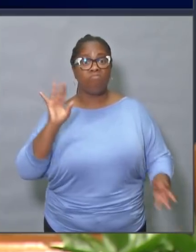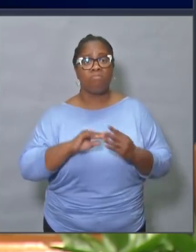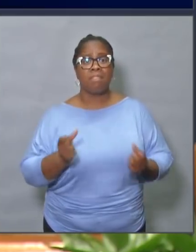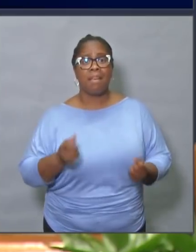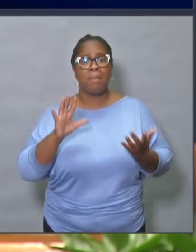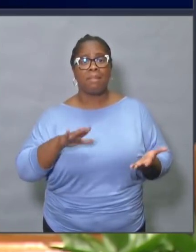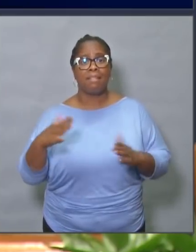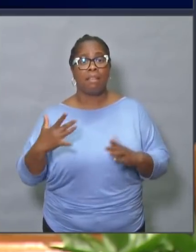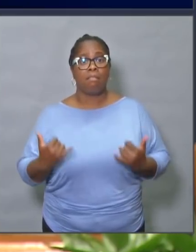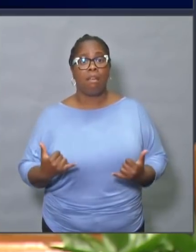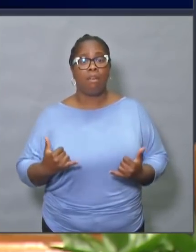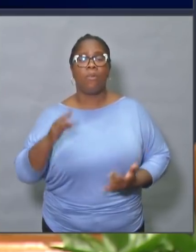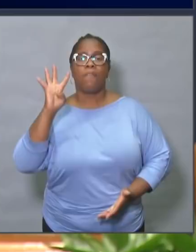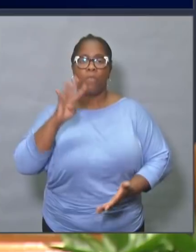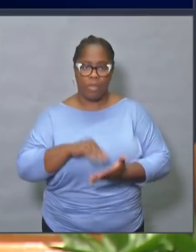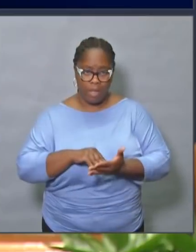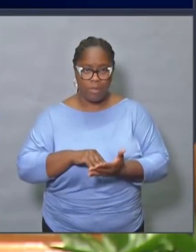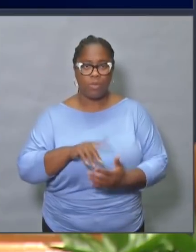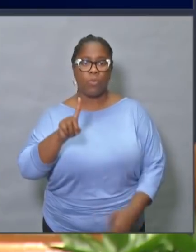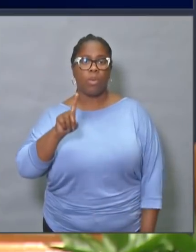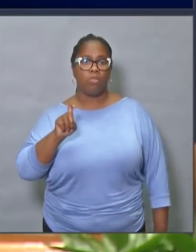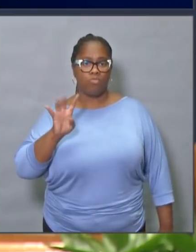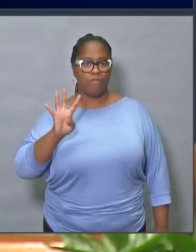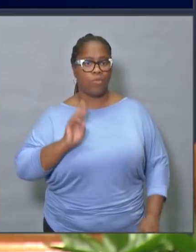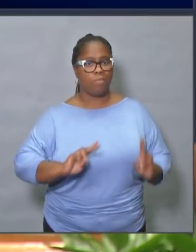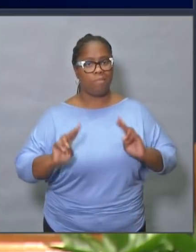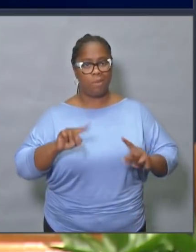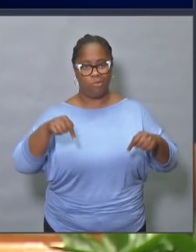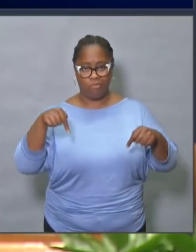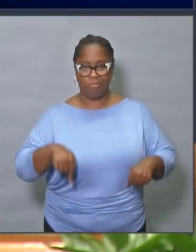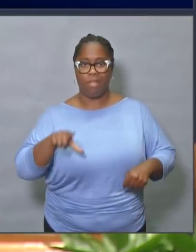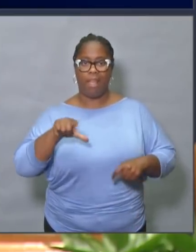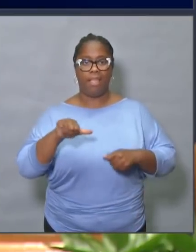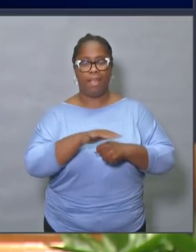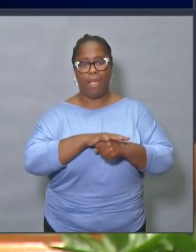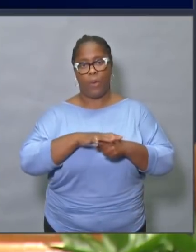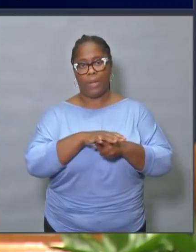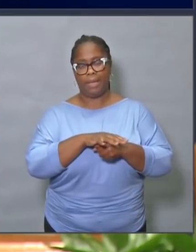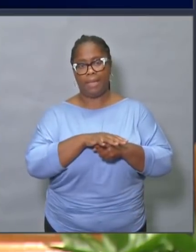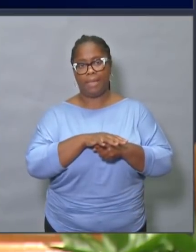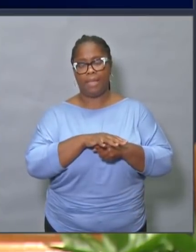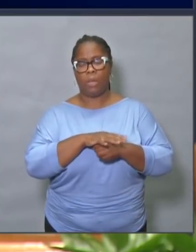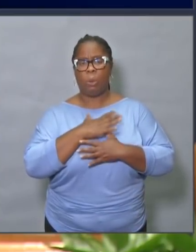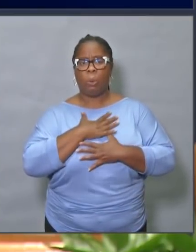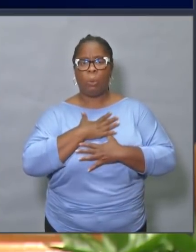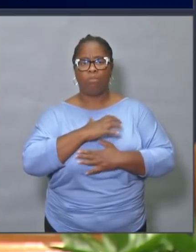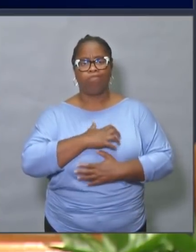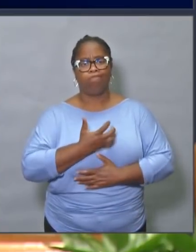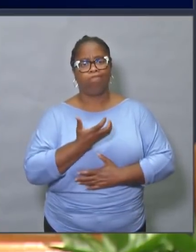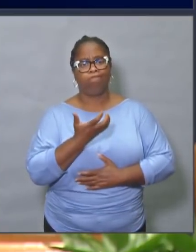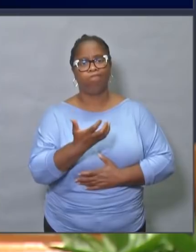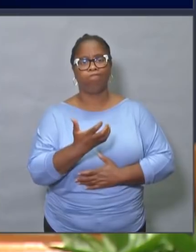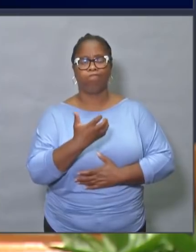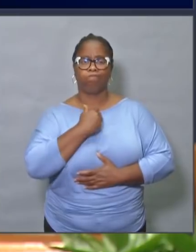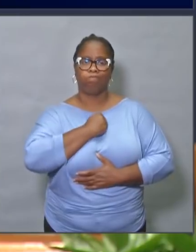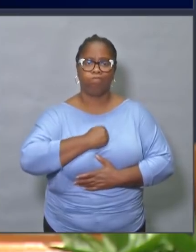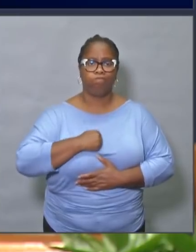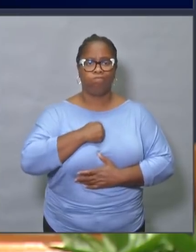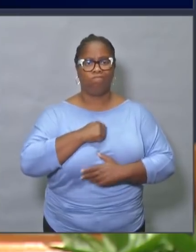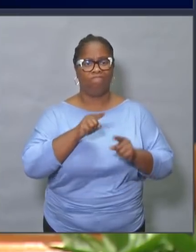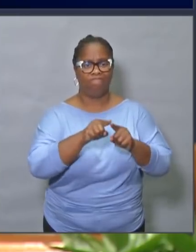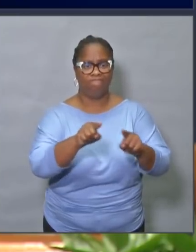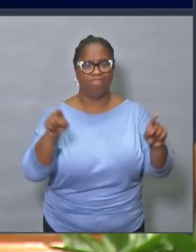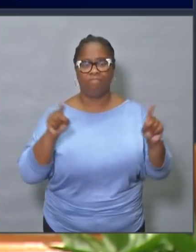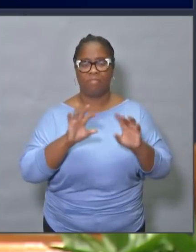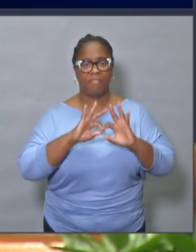to 4,104 people in LA County. And we extend our condolences to the many families that are